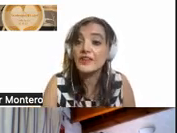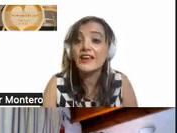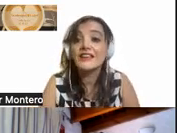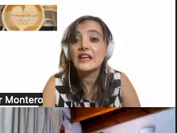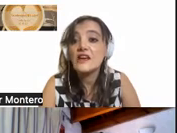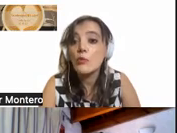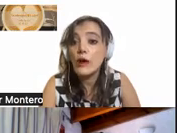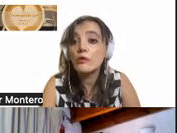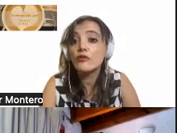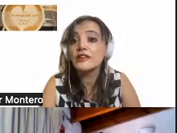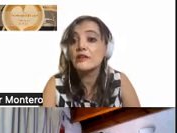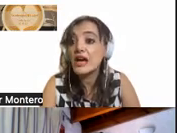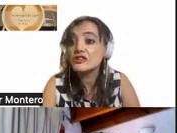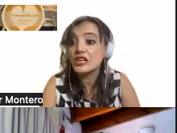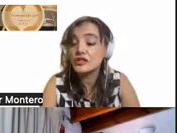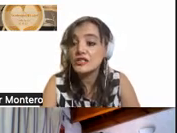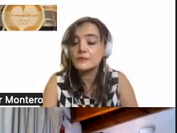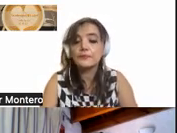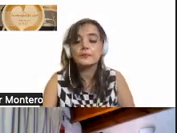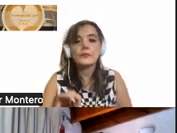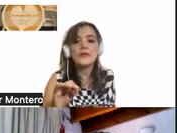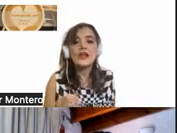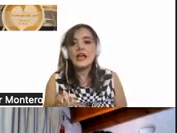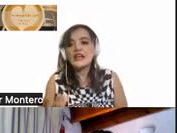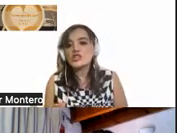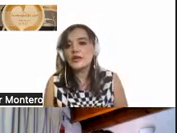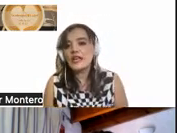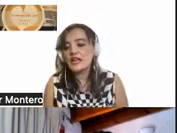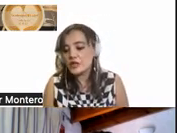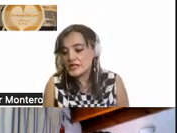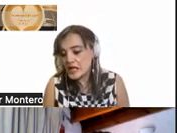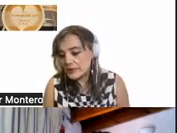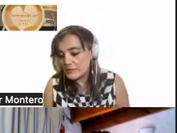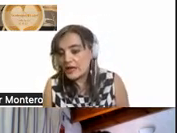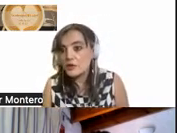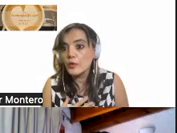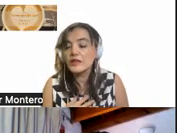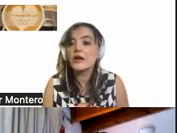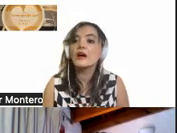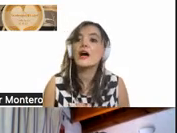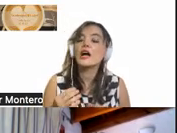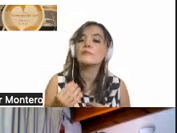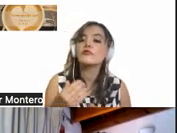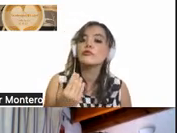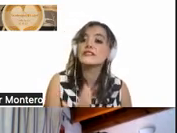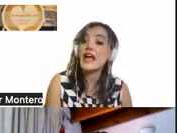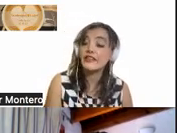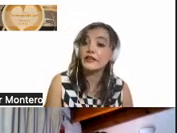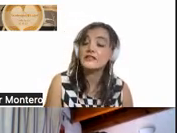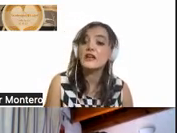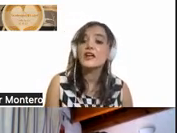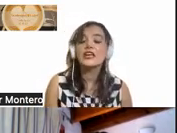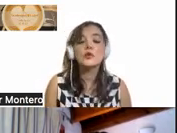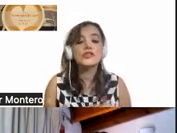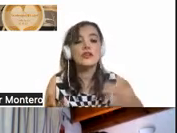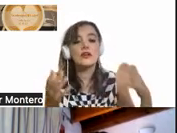imagination. That's how powerful the imagination is. And actually, studies have been made with high-performance